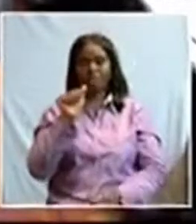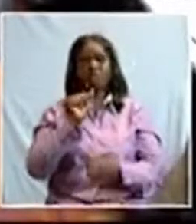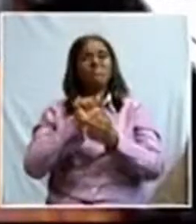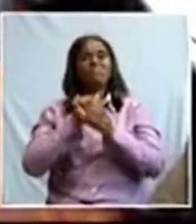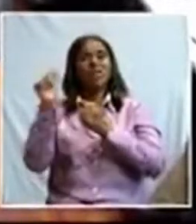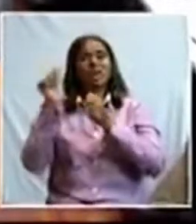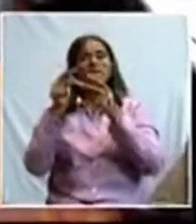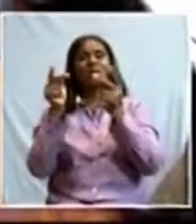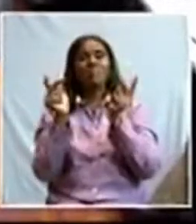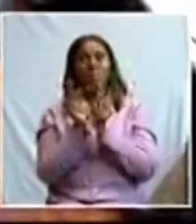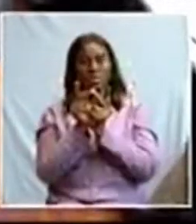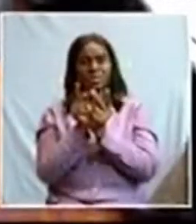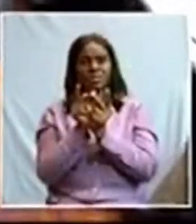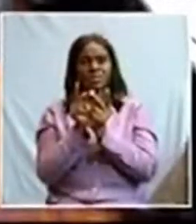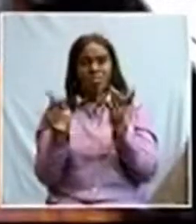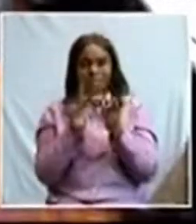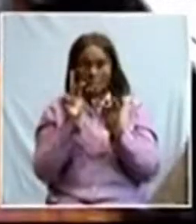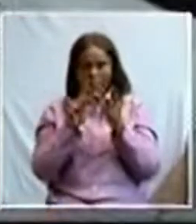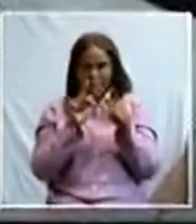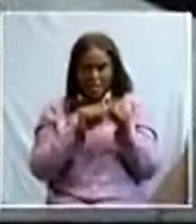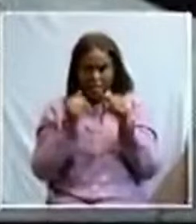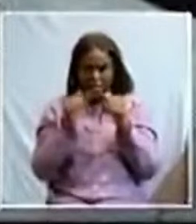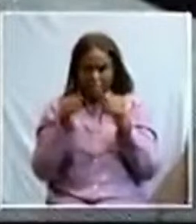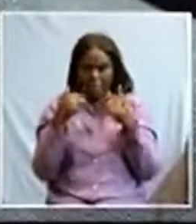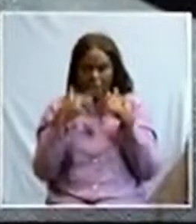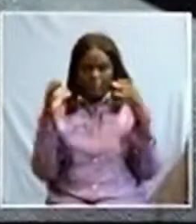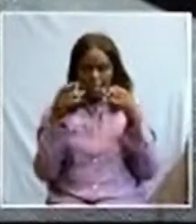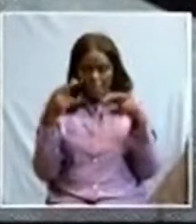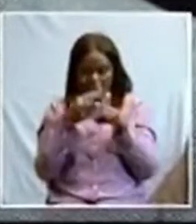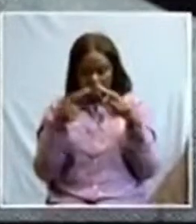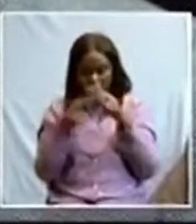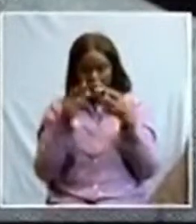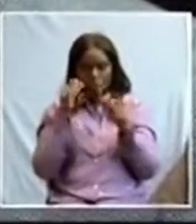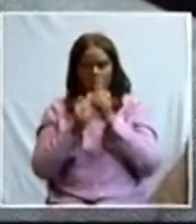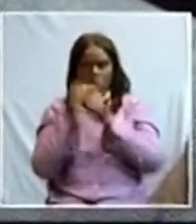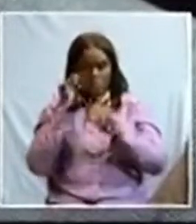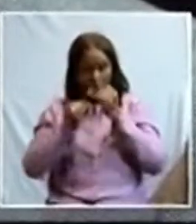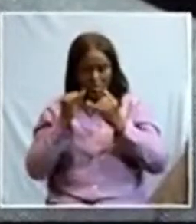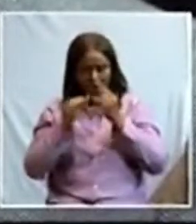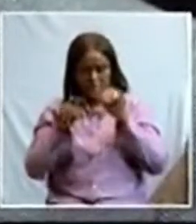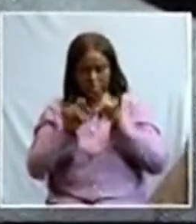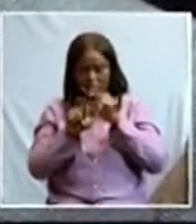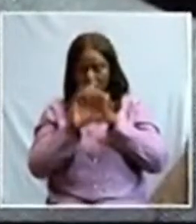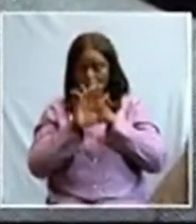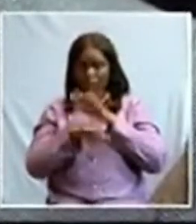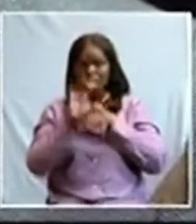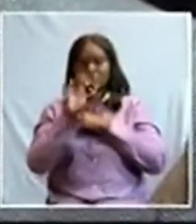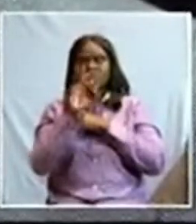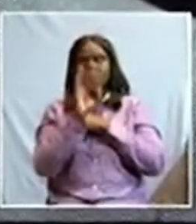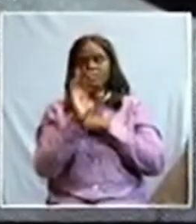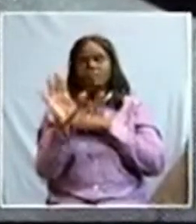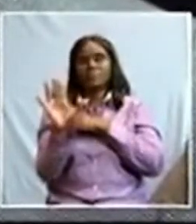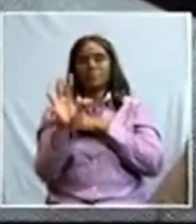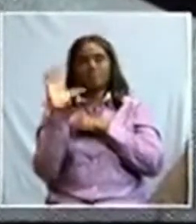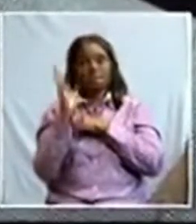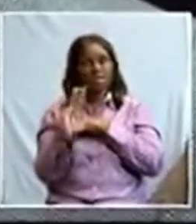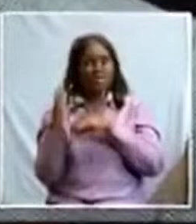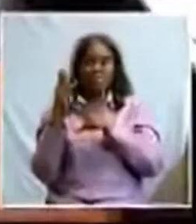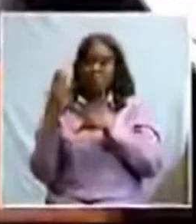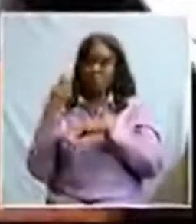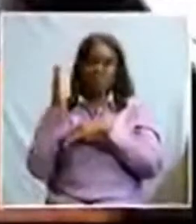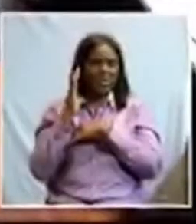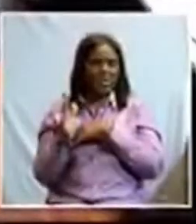place. This time in Chinana, there is a classroom block which is being completed, done under CDF. Never done